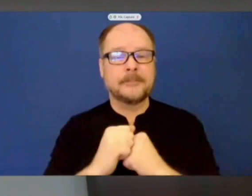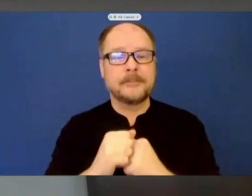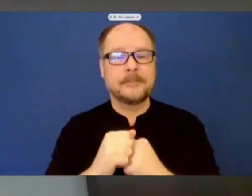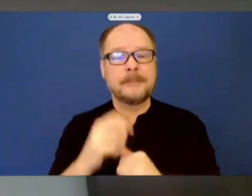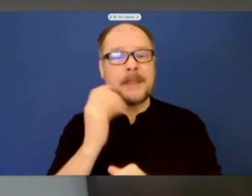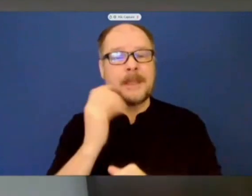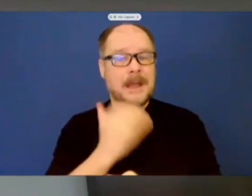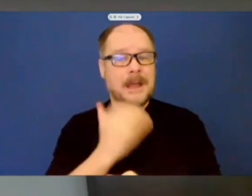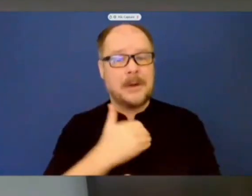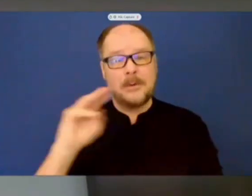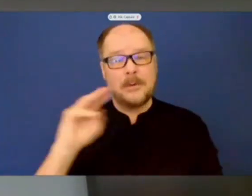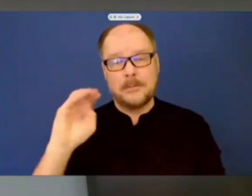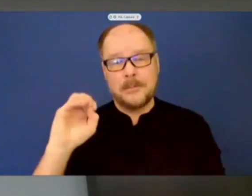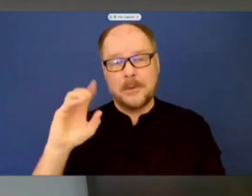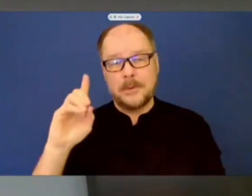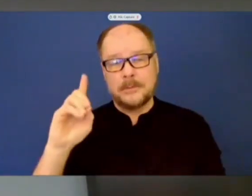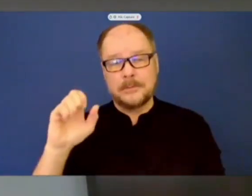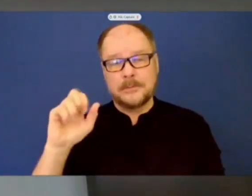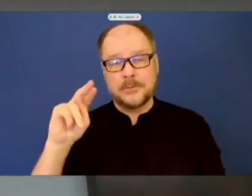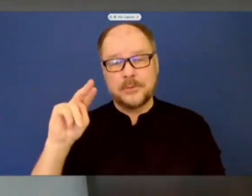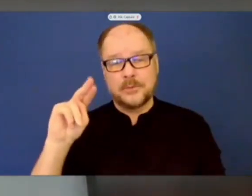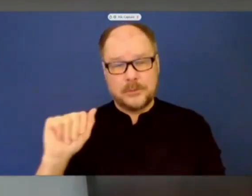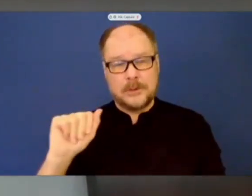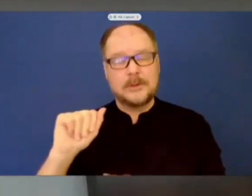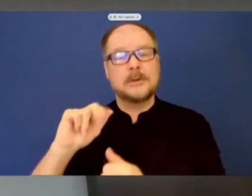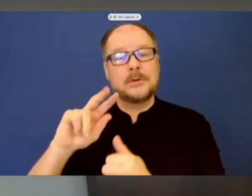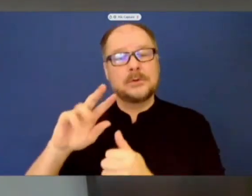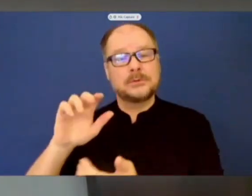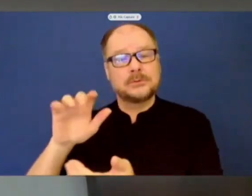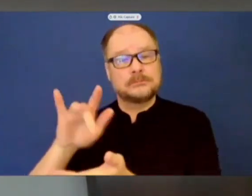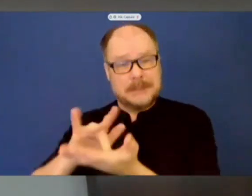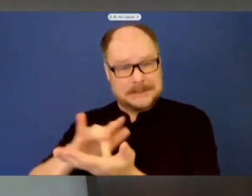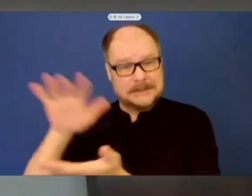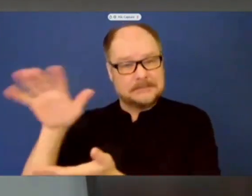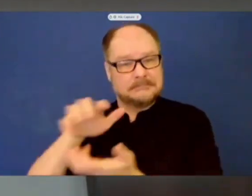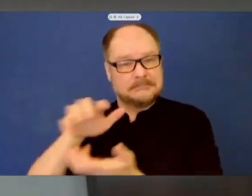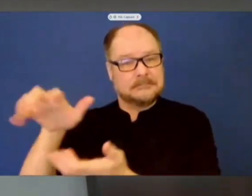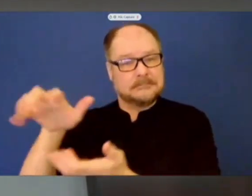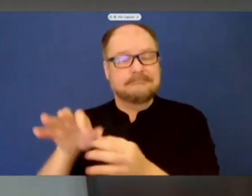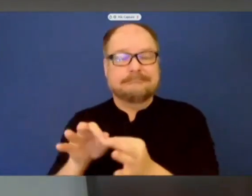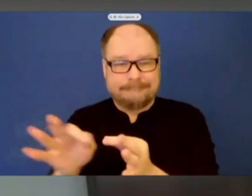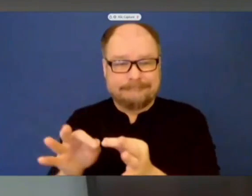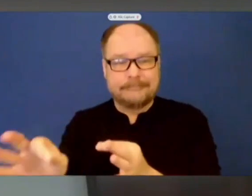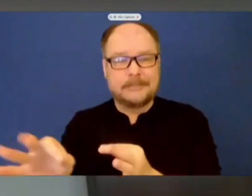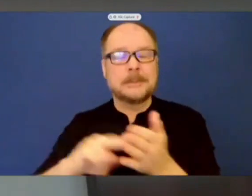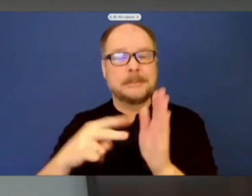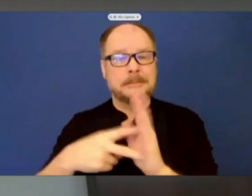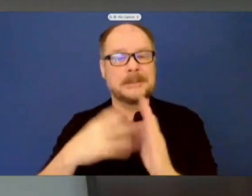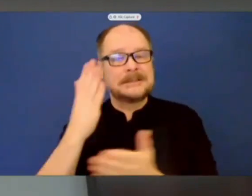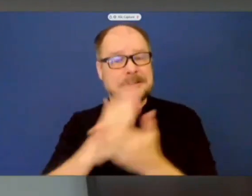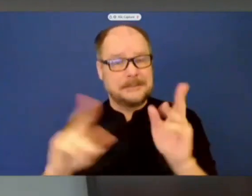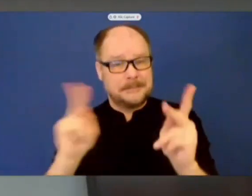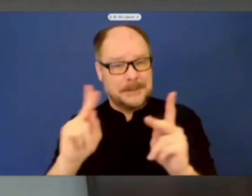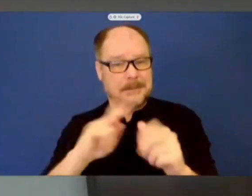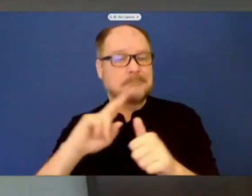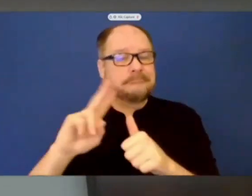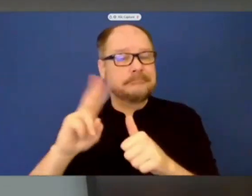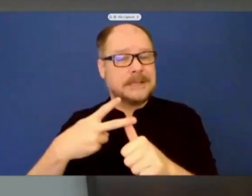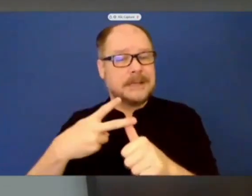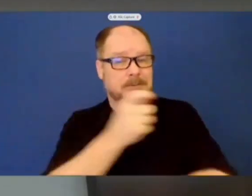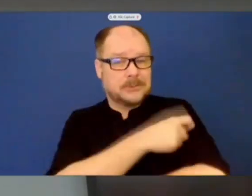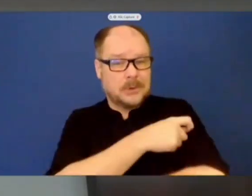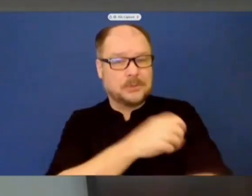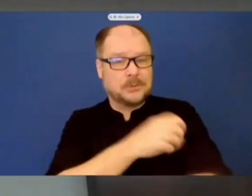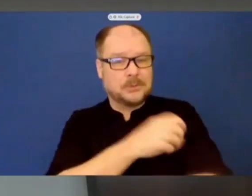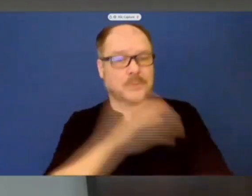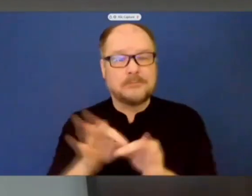Moderna doses that may impact second dose appointments in the next few days. And again, we will ensure appropriate communication occurs. And I want